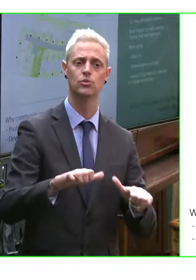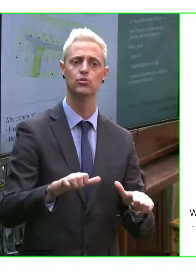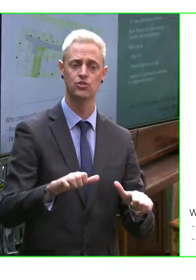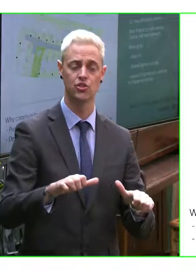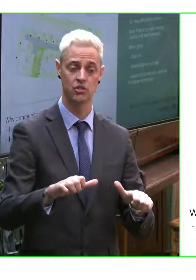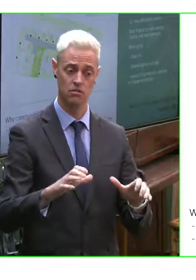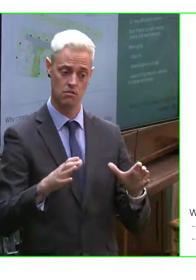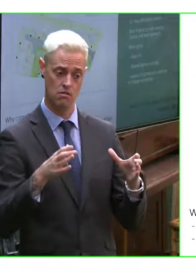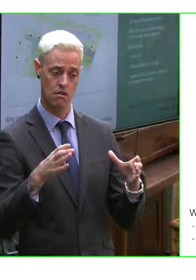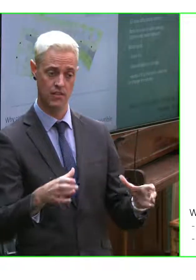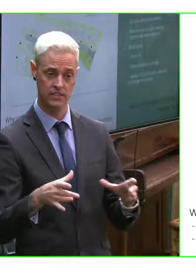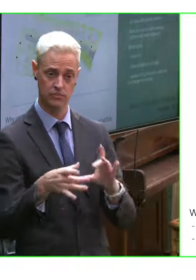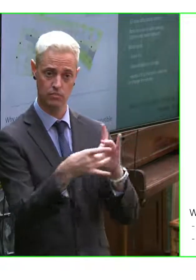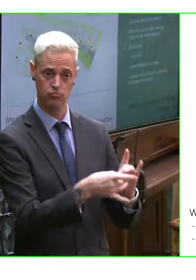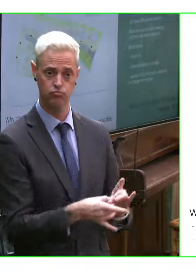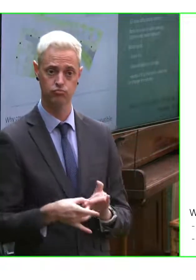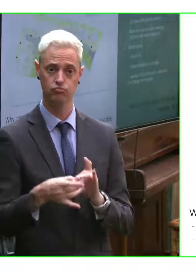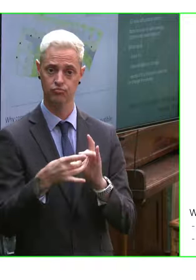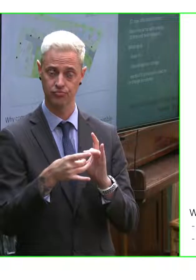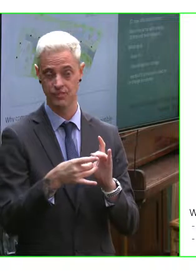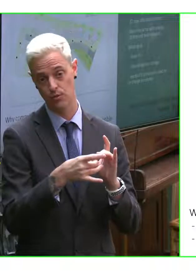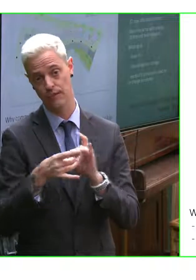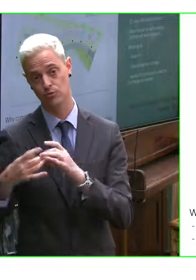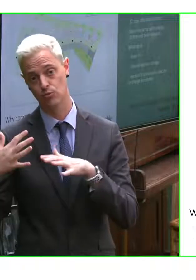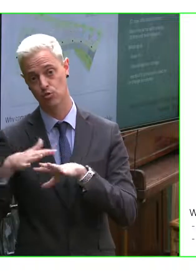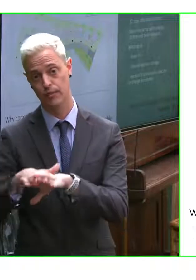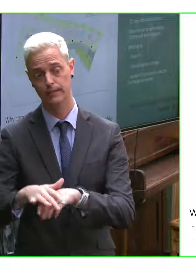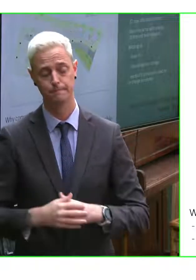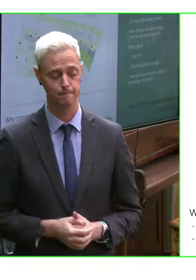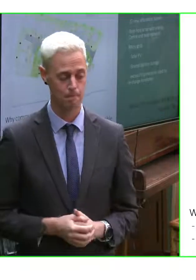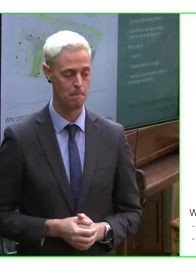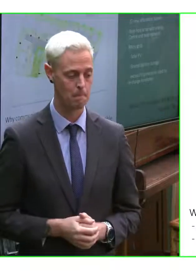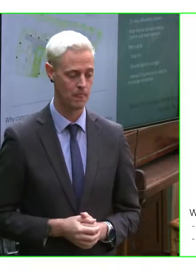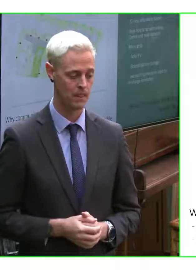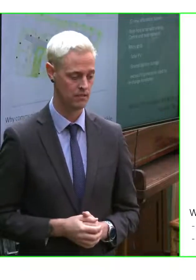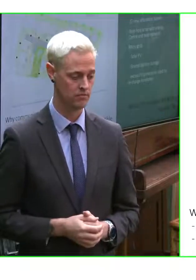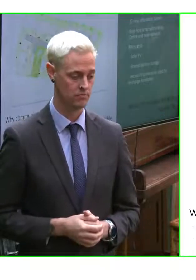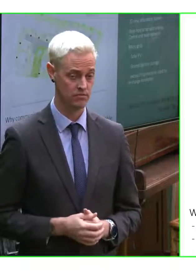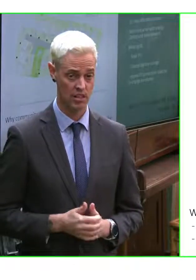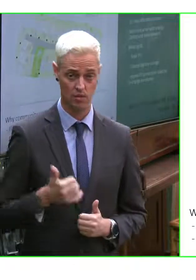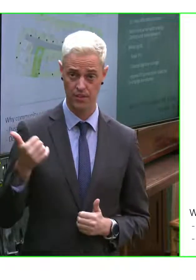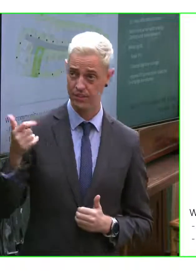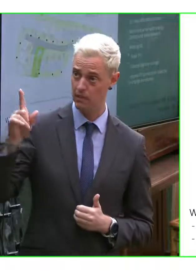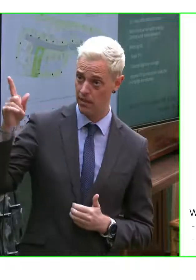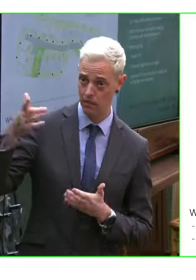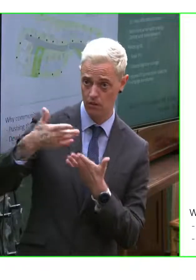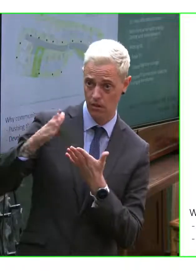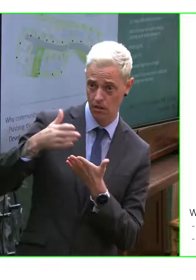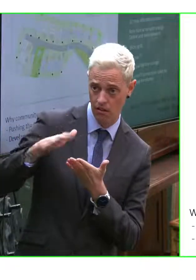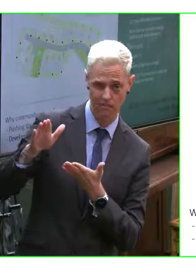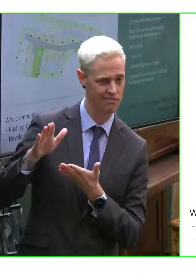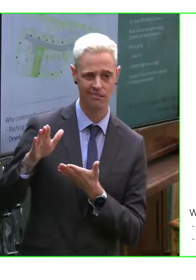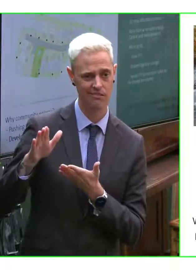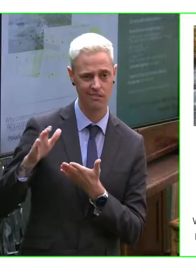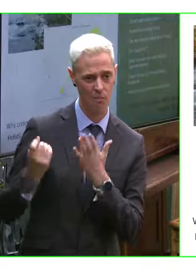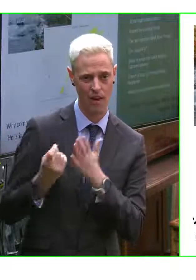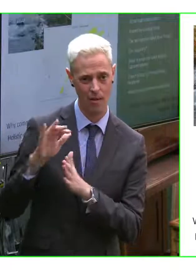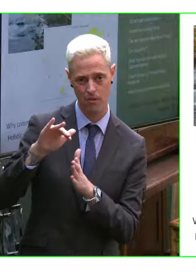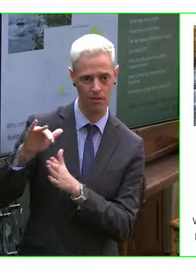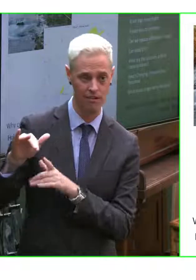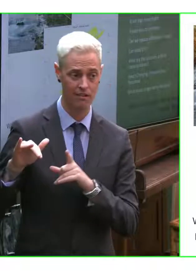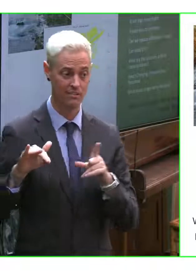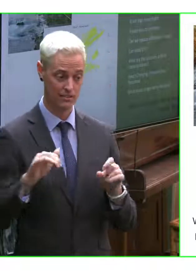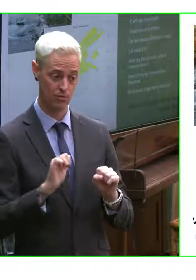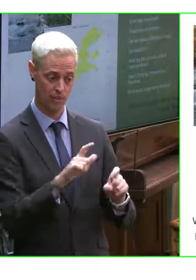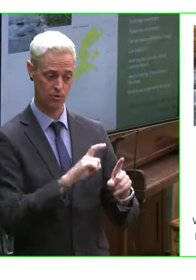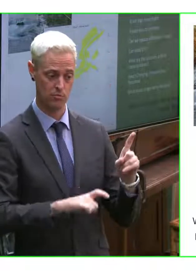can be grid compatible. And would this happen in the marketplace? I doubt it. So this is why communities are really well placed to